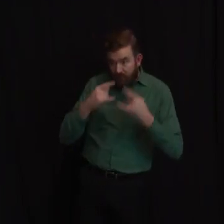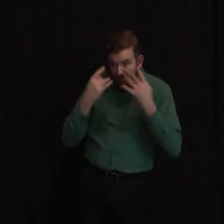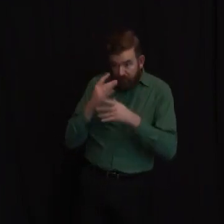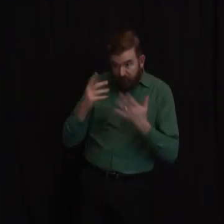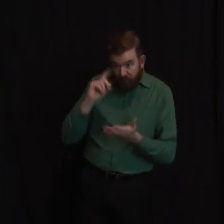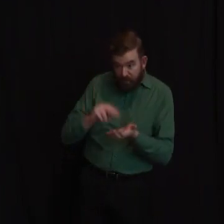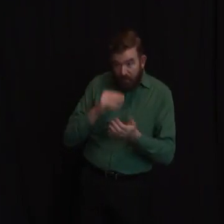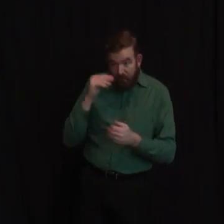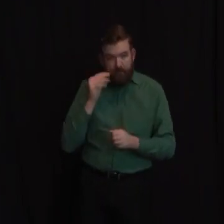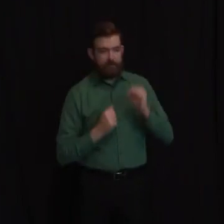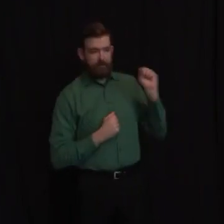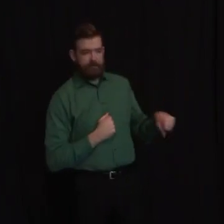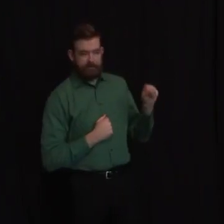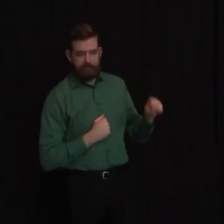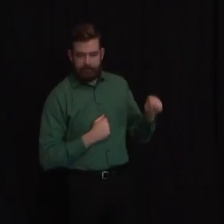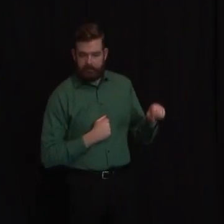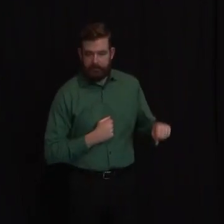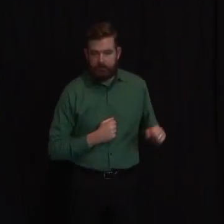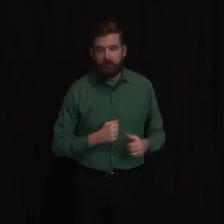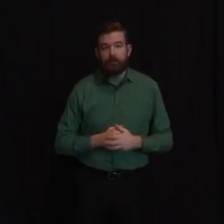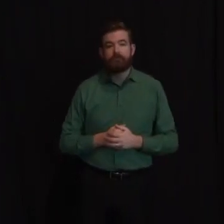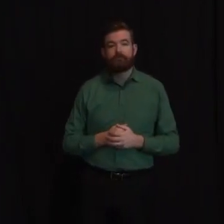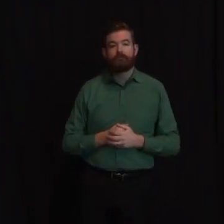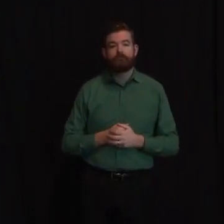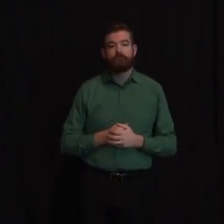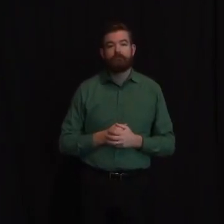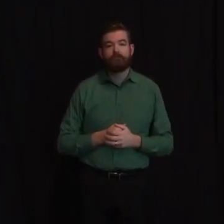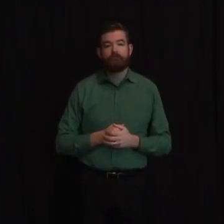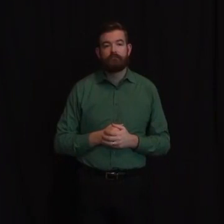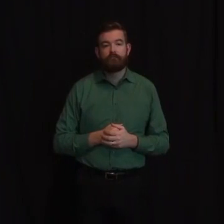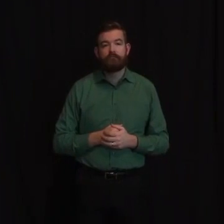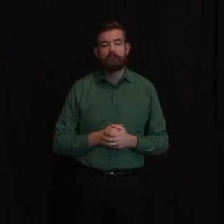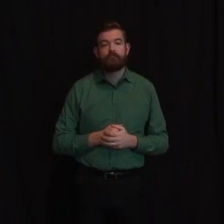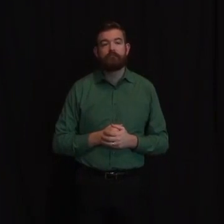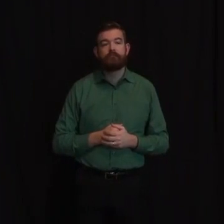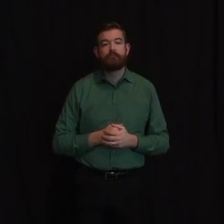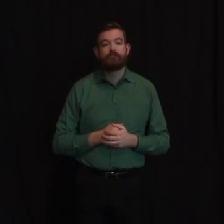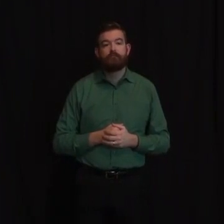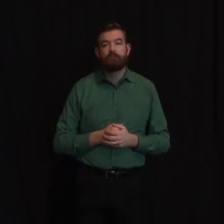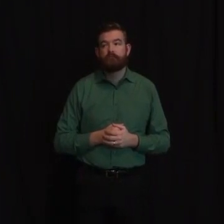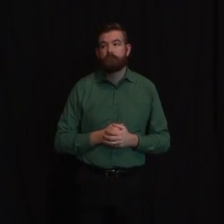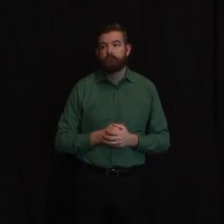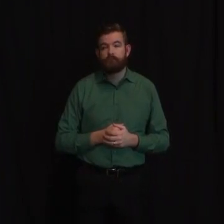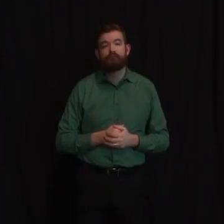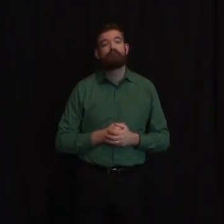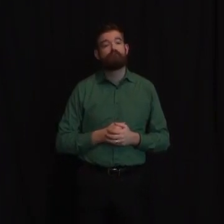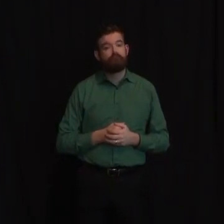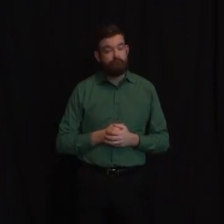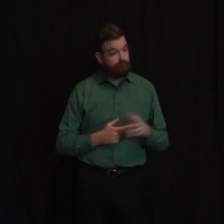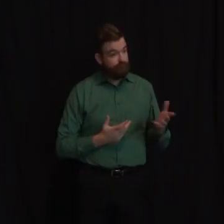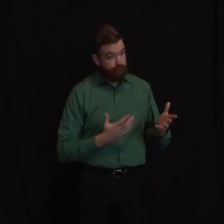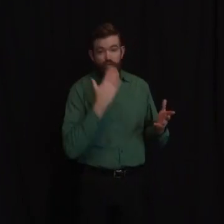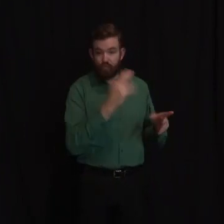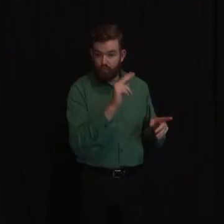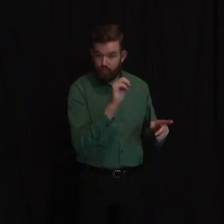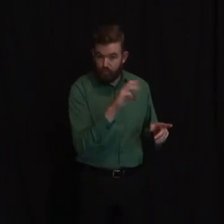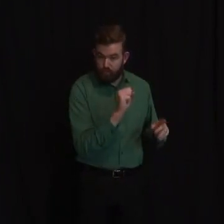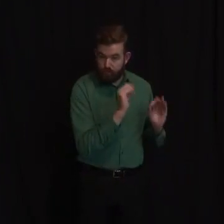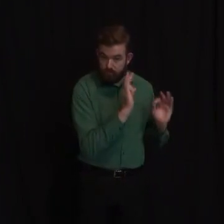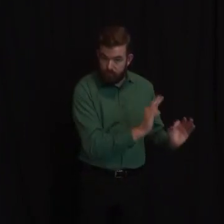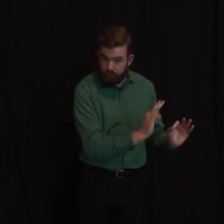of things that you're sick of hearing, but just to say this, on a very positive note, notwithstanding some of those extraordinary lack